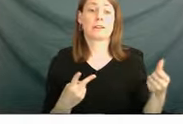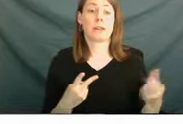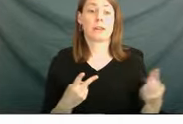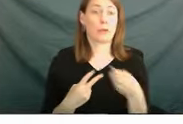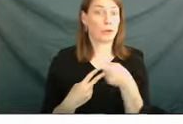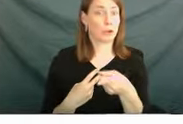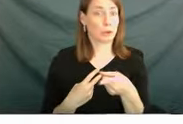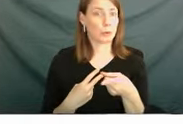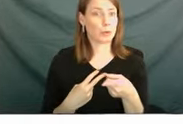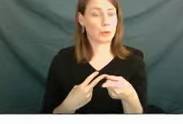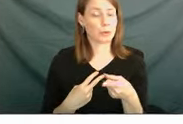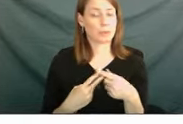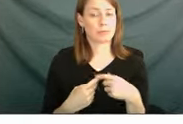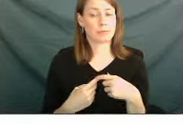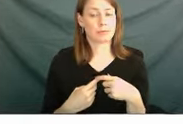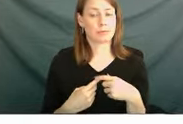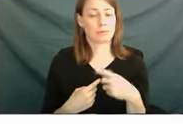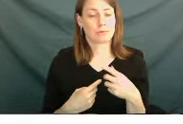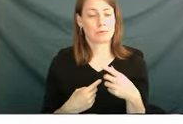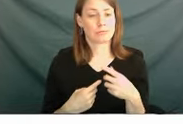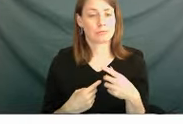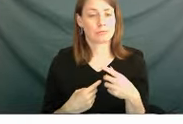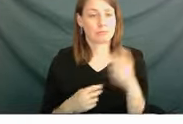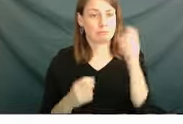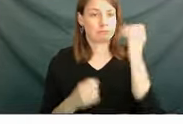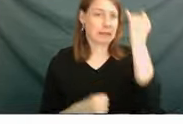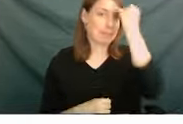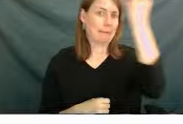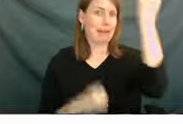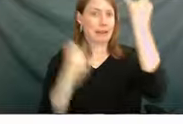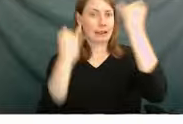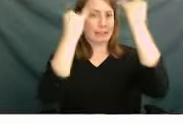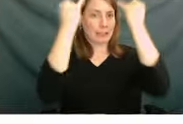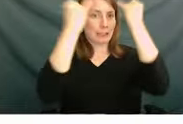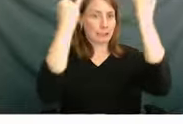says, there are 2 multiplication facts and 2 division facts for every number on the